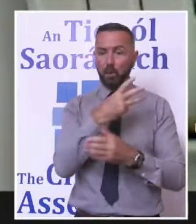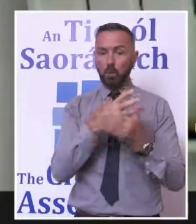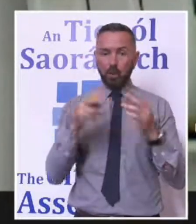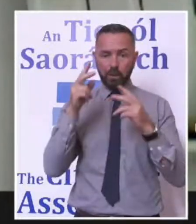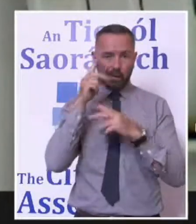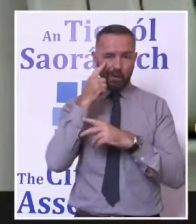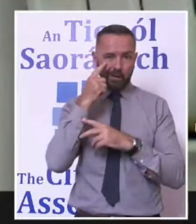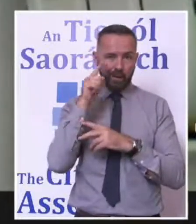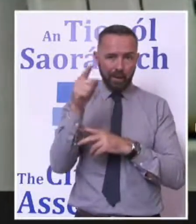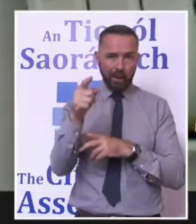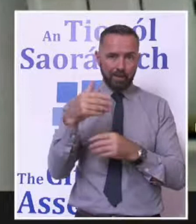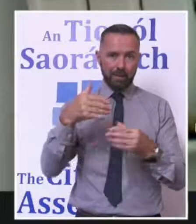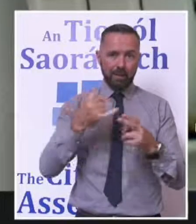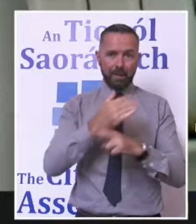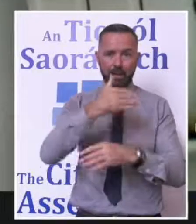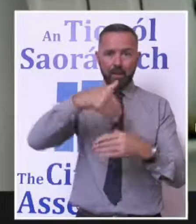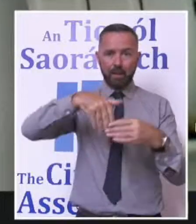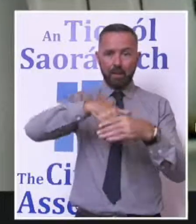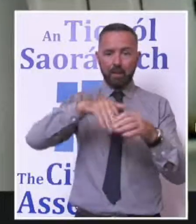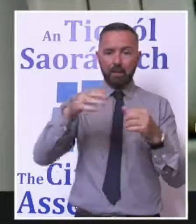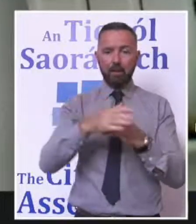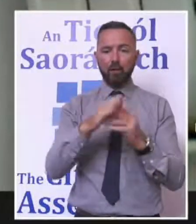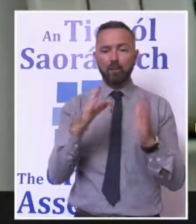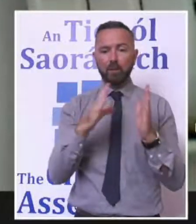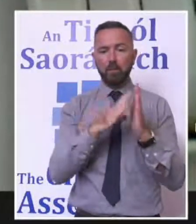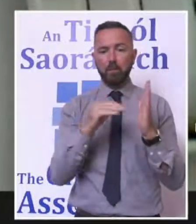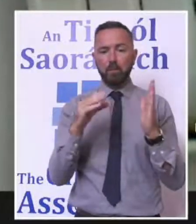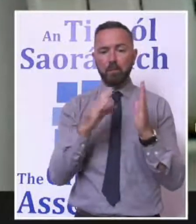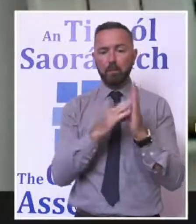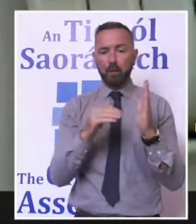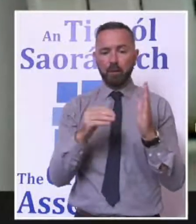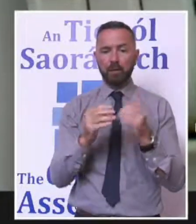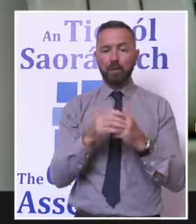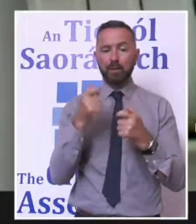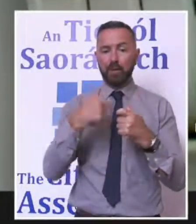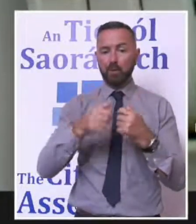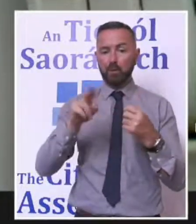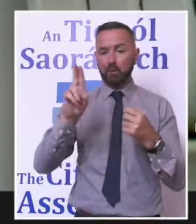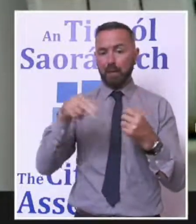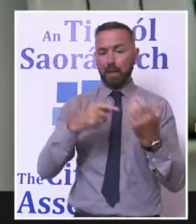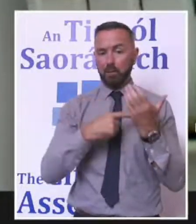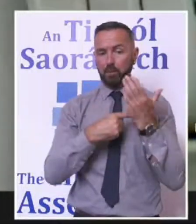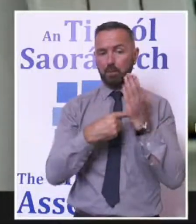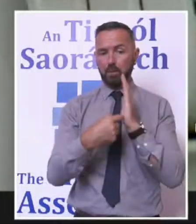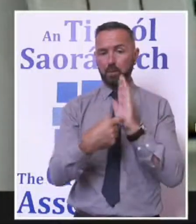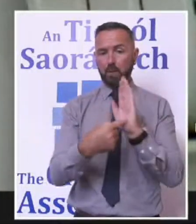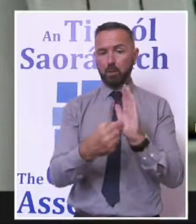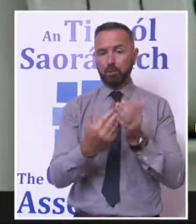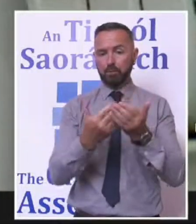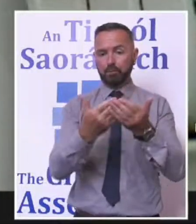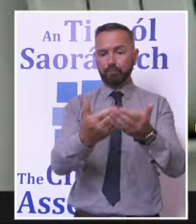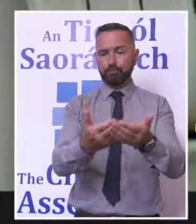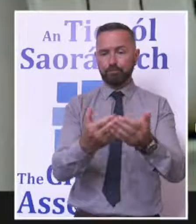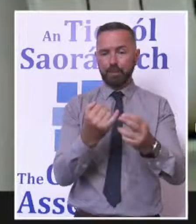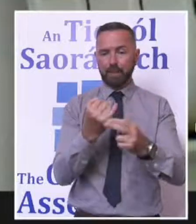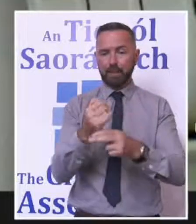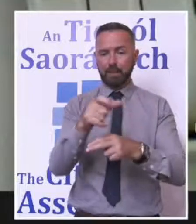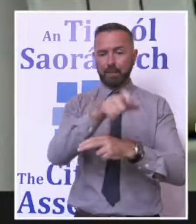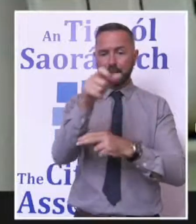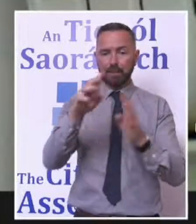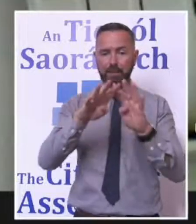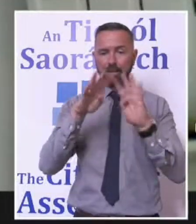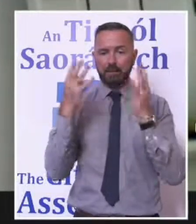in the context of the model that ultimately you might put forward as a citizens' assembly for